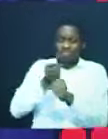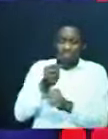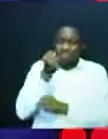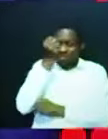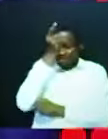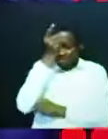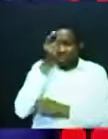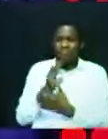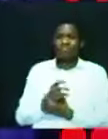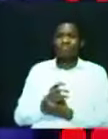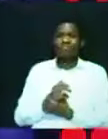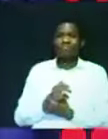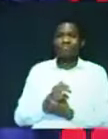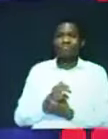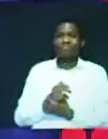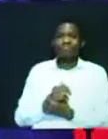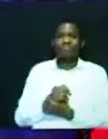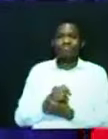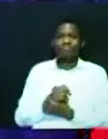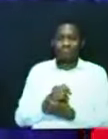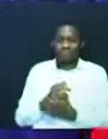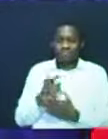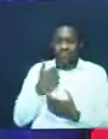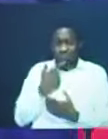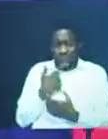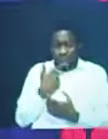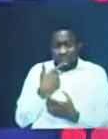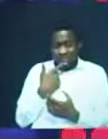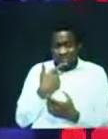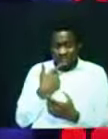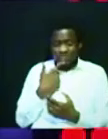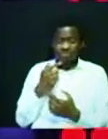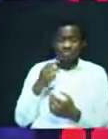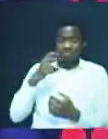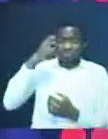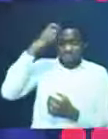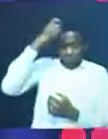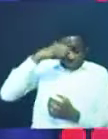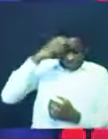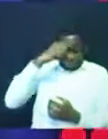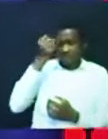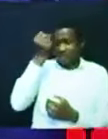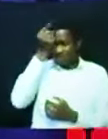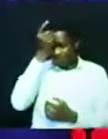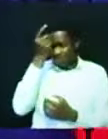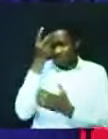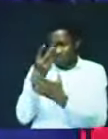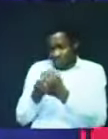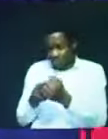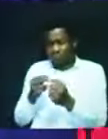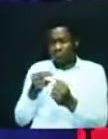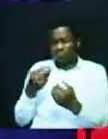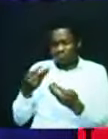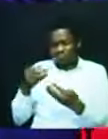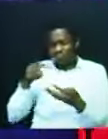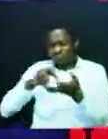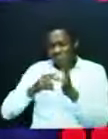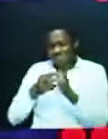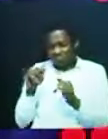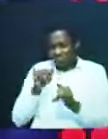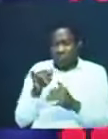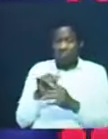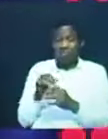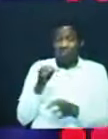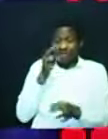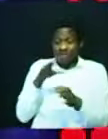So we are saying that wisdom and understanding are always used interchangeably. So when you find it, you are blessed. It's not money,